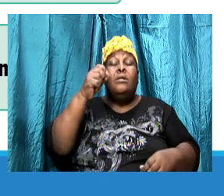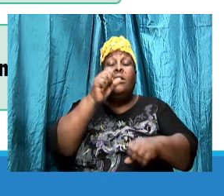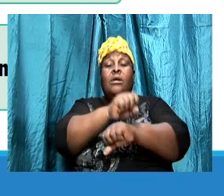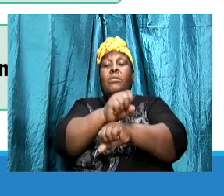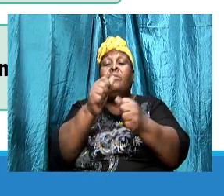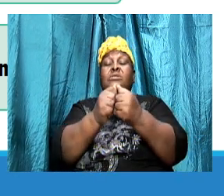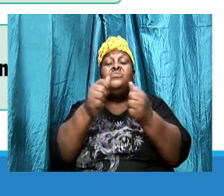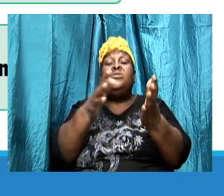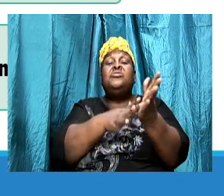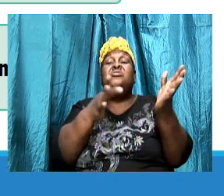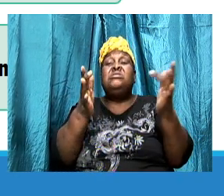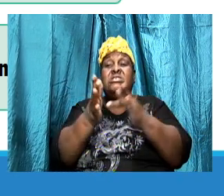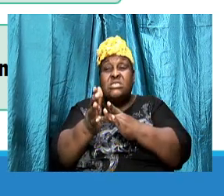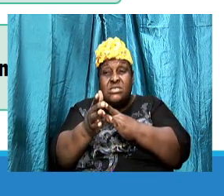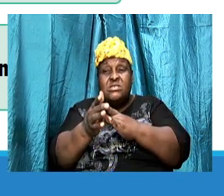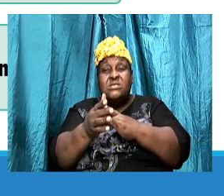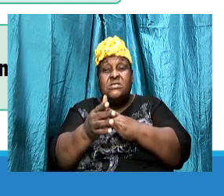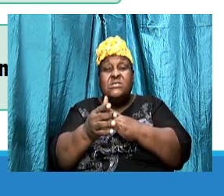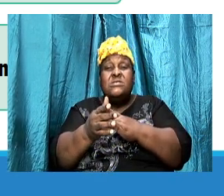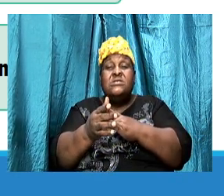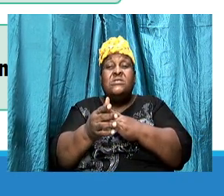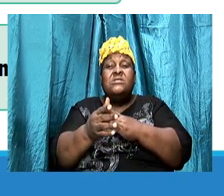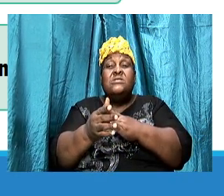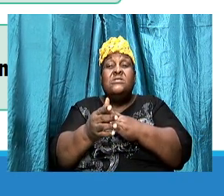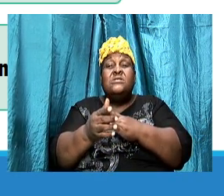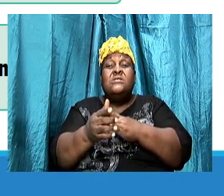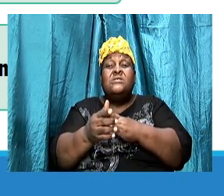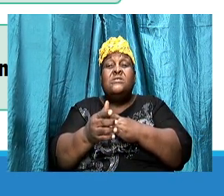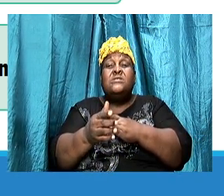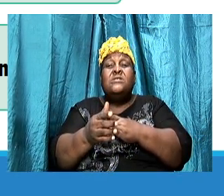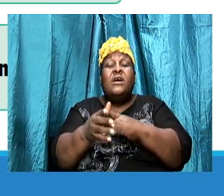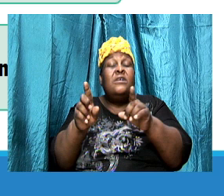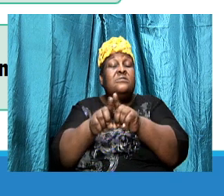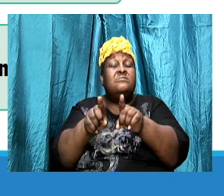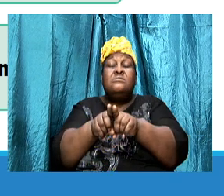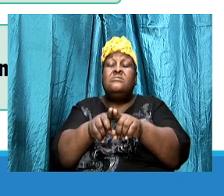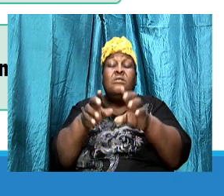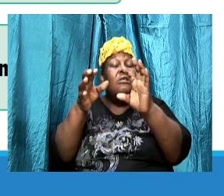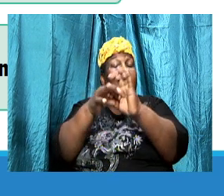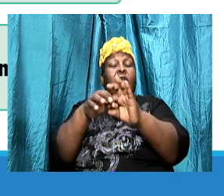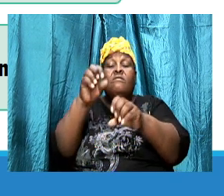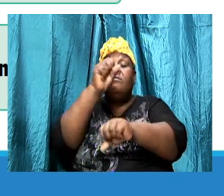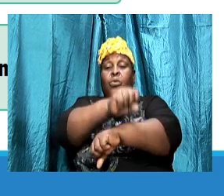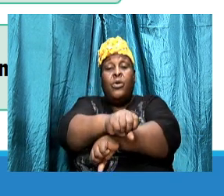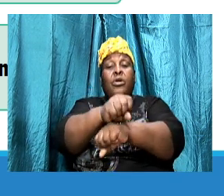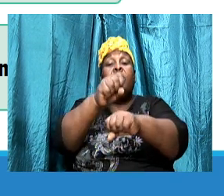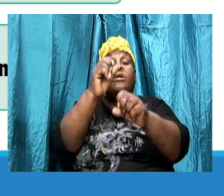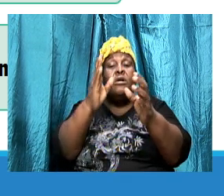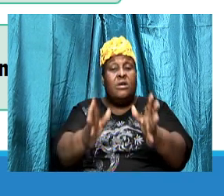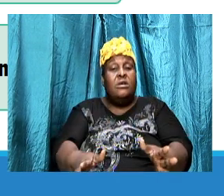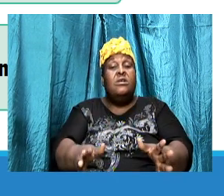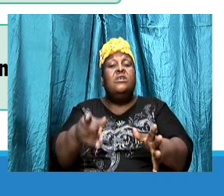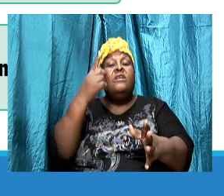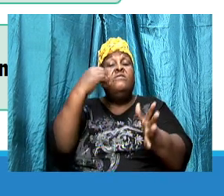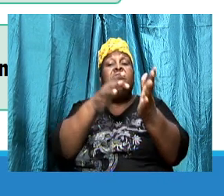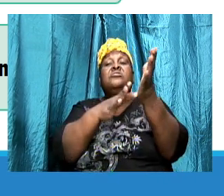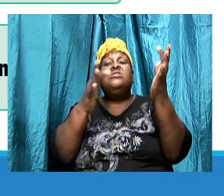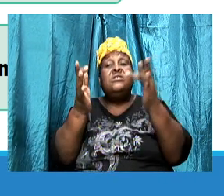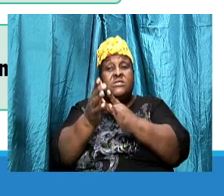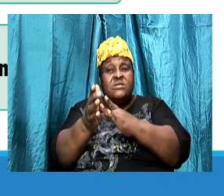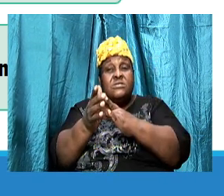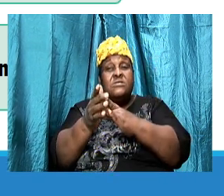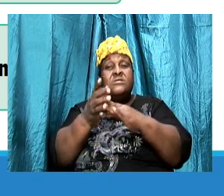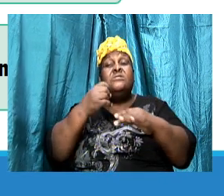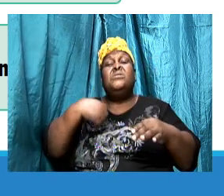to laborers for Christ. A lot of us are cognizant of the fact that we